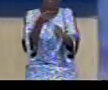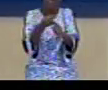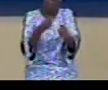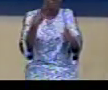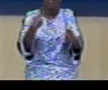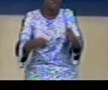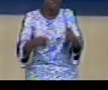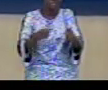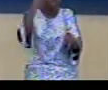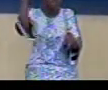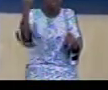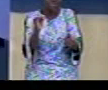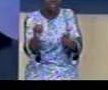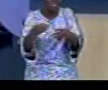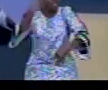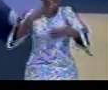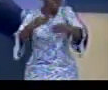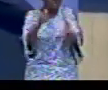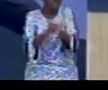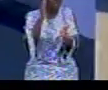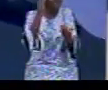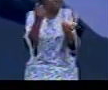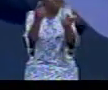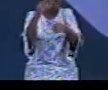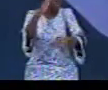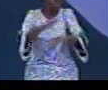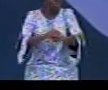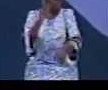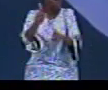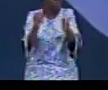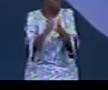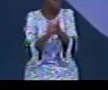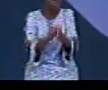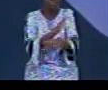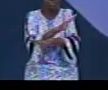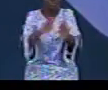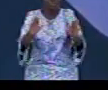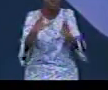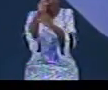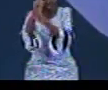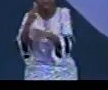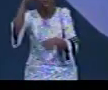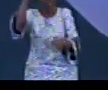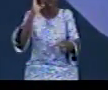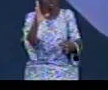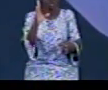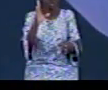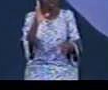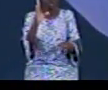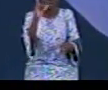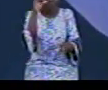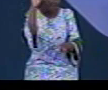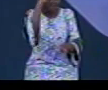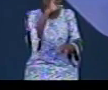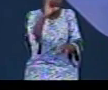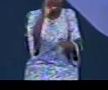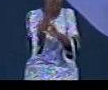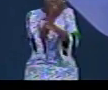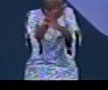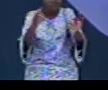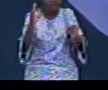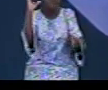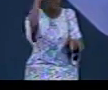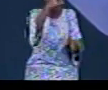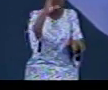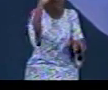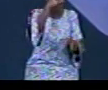the people who dishonor God, disobey God, disrespect God. Freedom seekers, as you seek that freedom